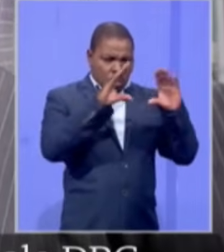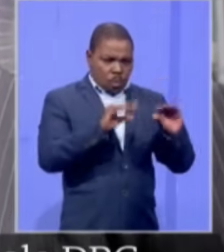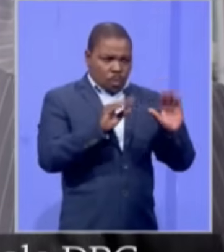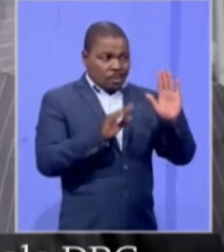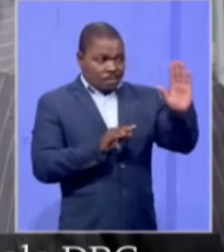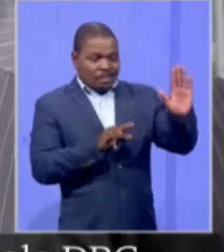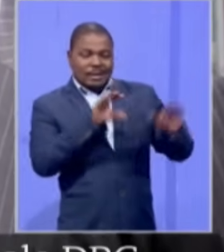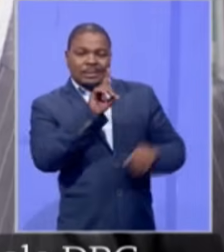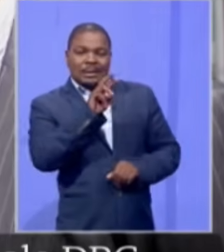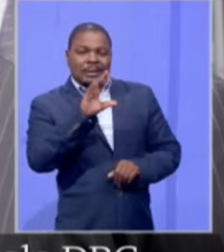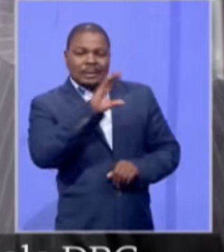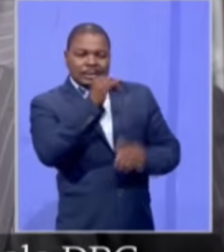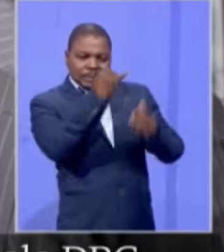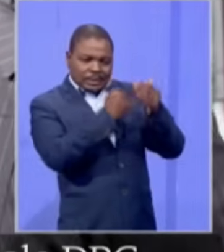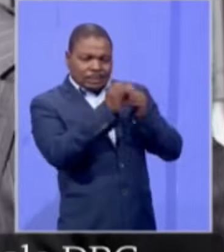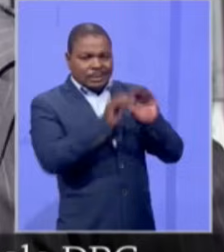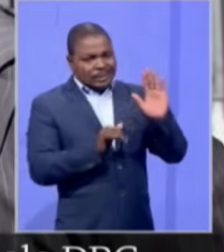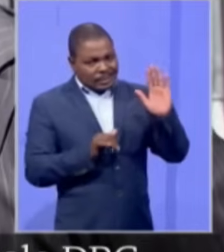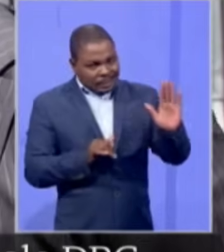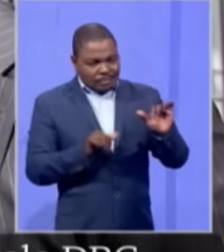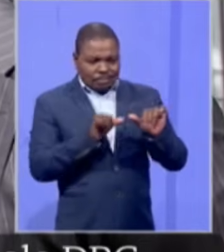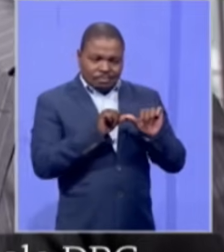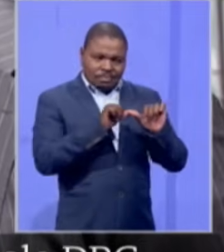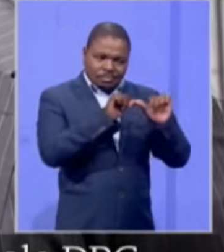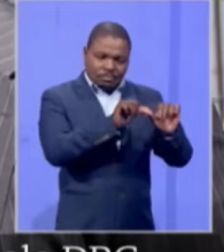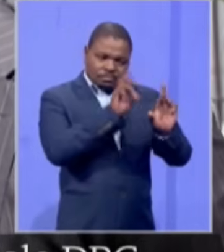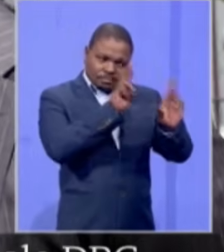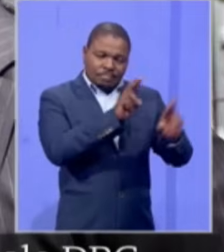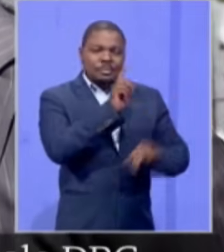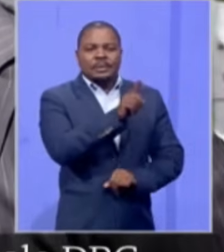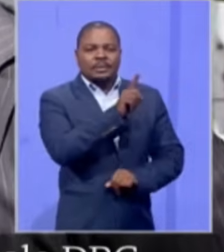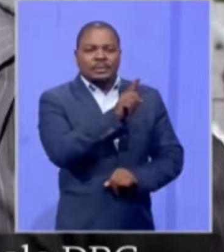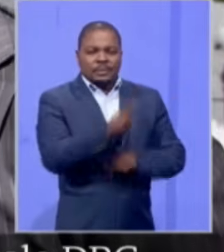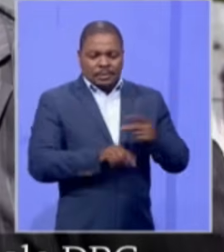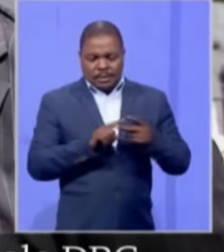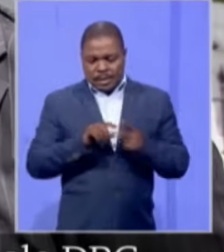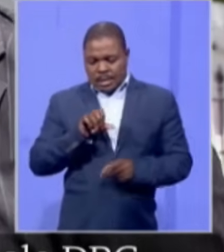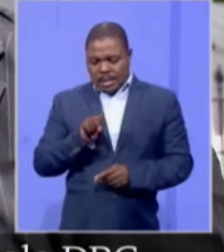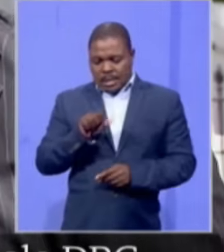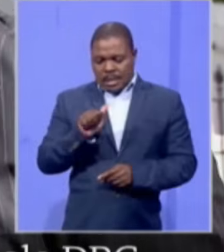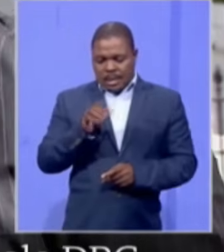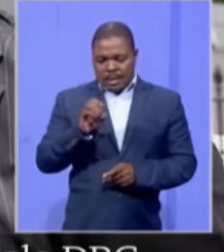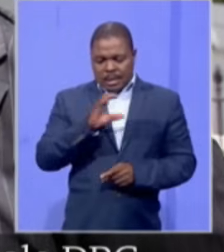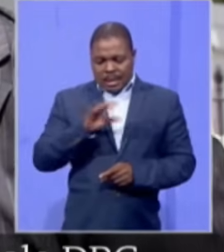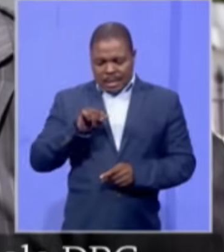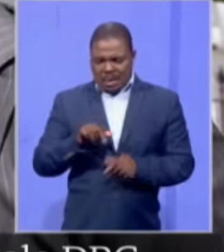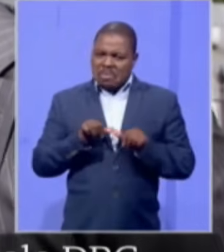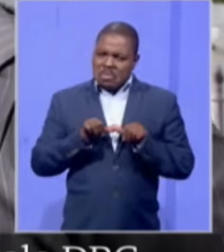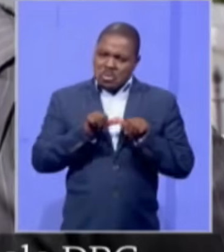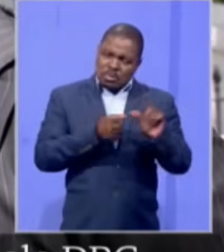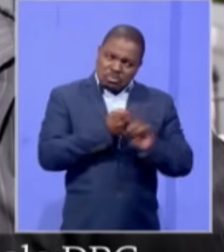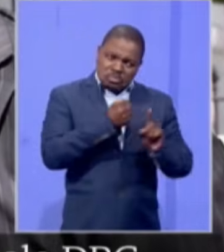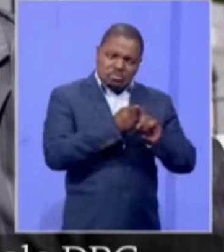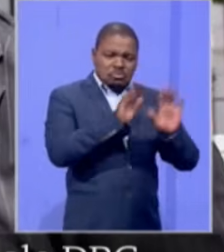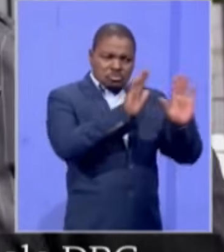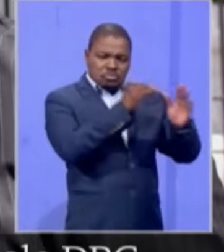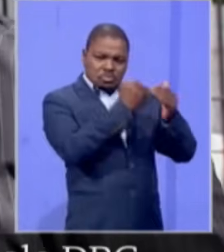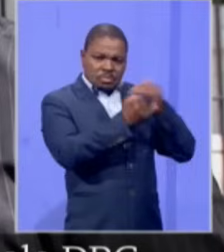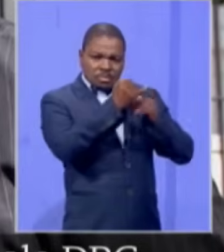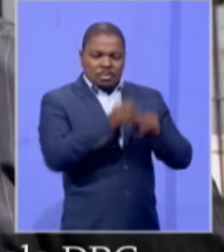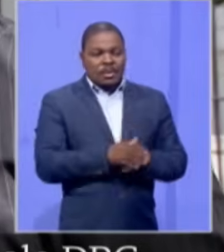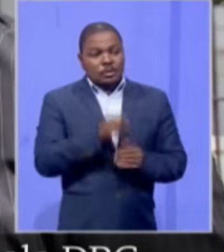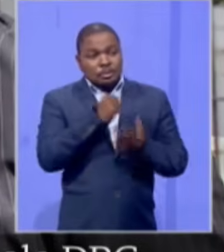the Democratic Republic of Congo should continue to be respected, and SADC will continue to advocate for that, and including